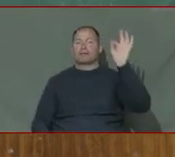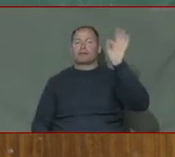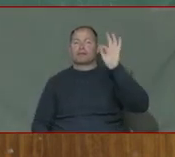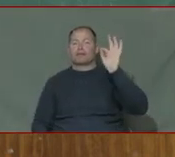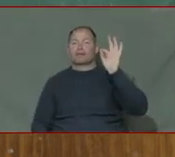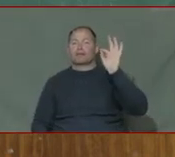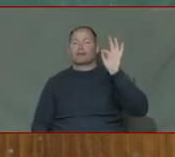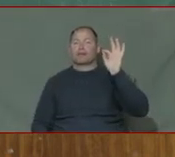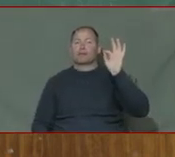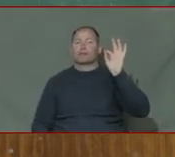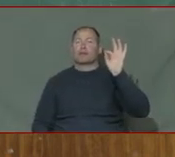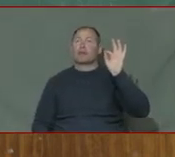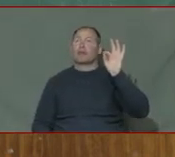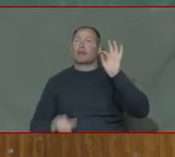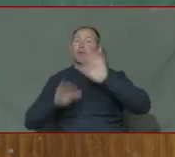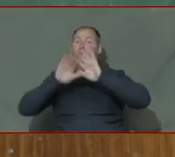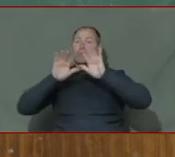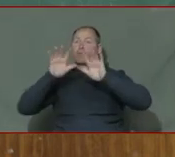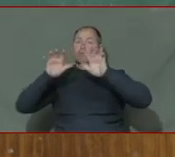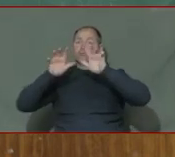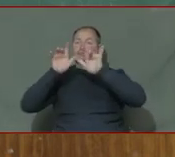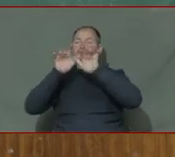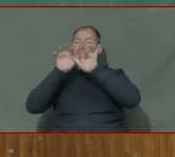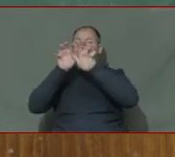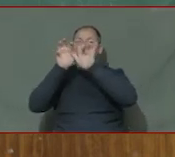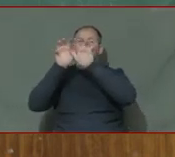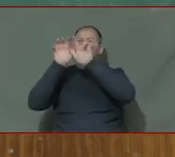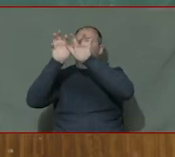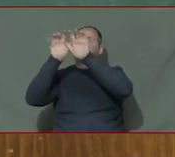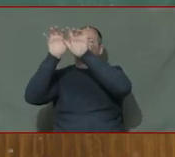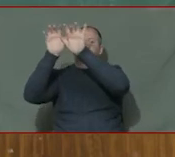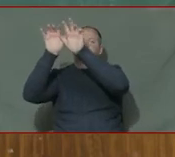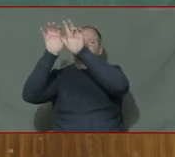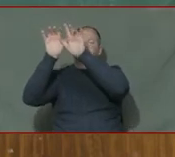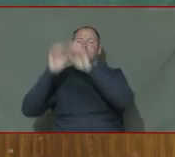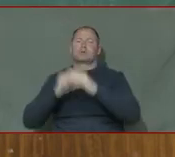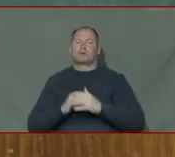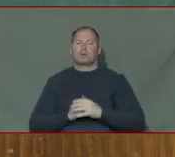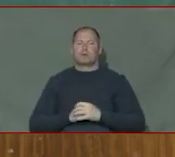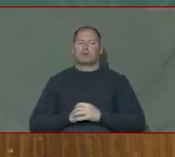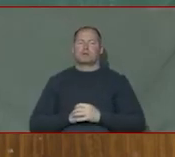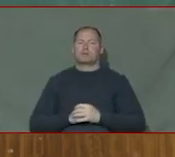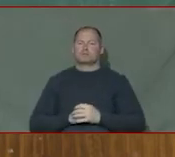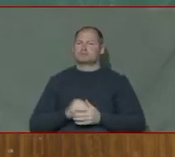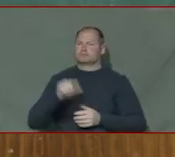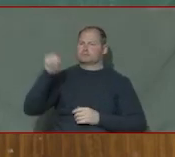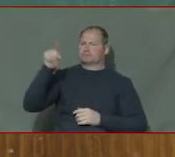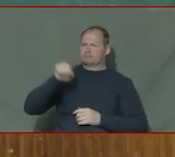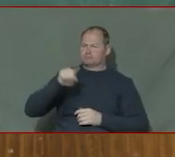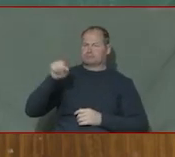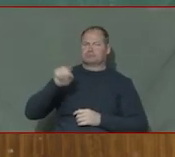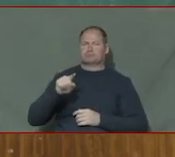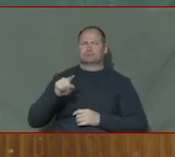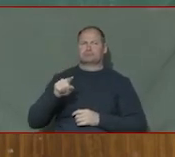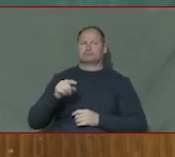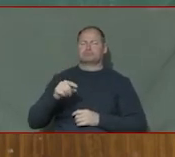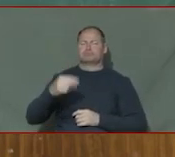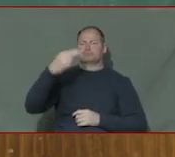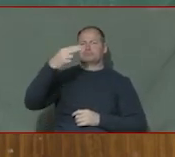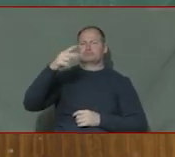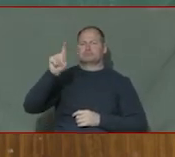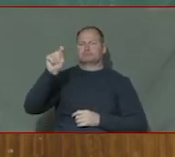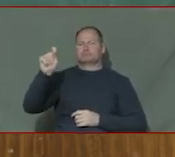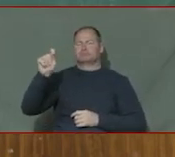on the wall. The path of the insect crawled can be described by ht is equal to t